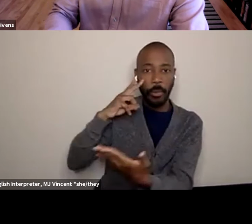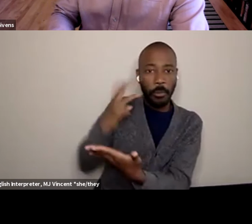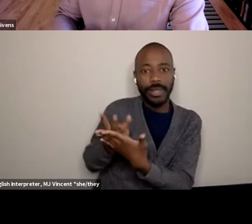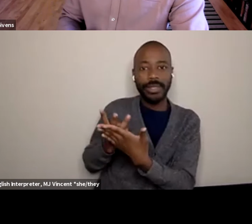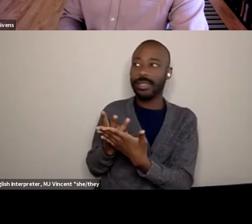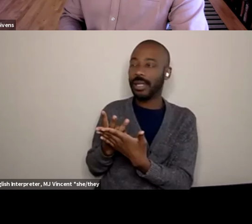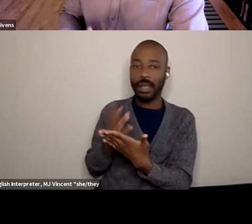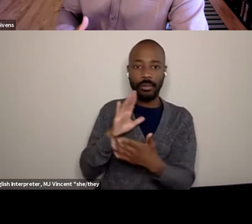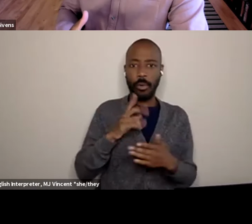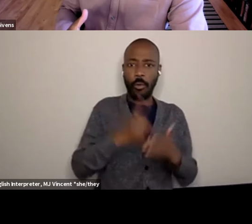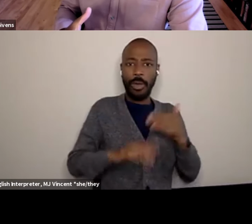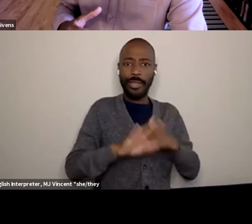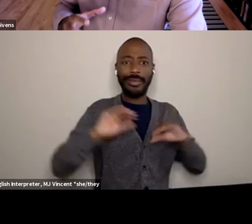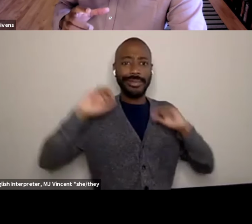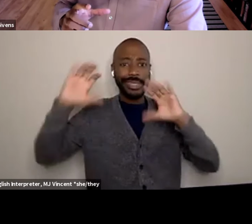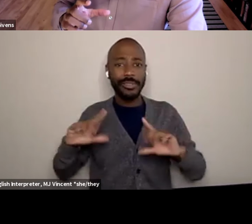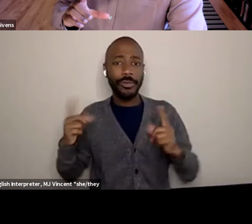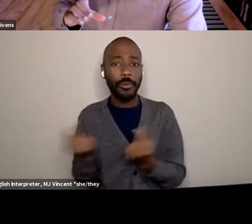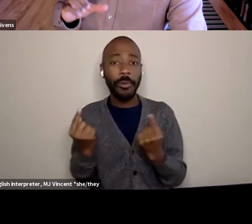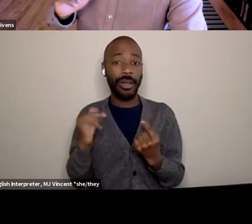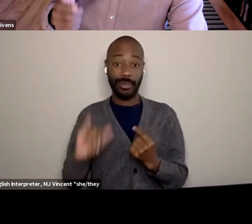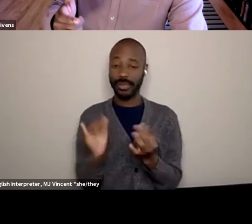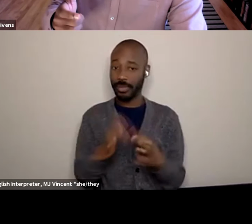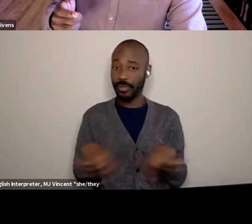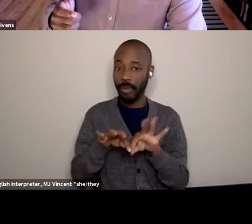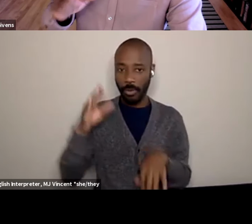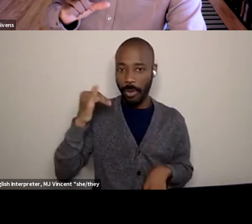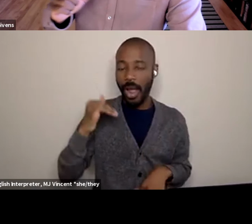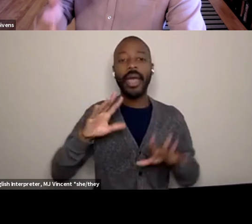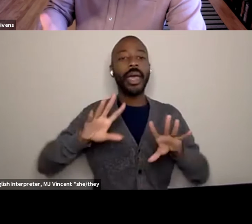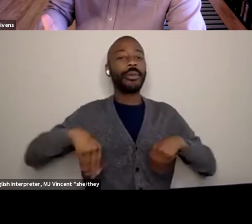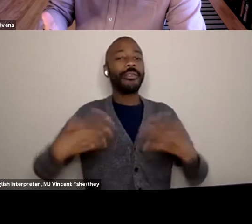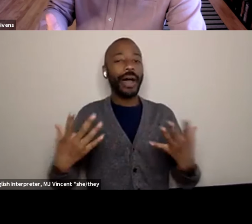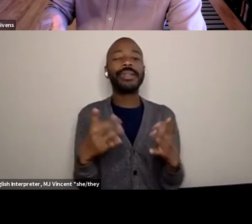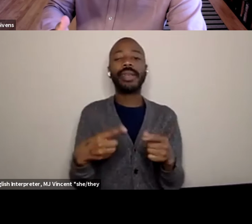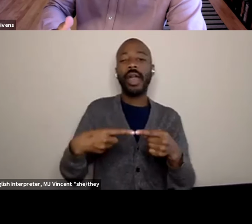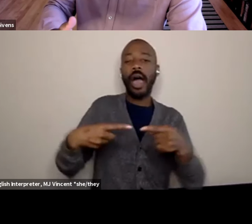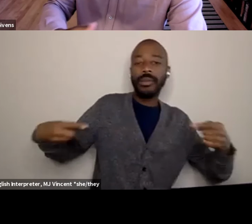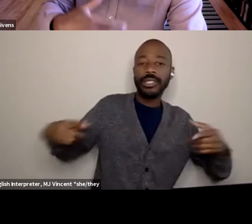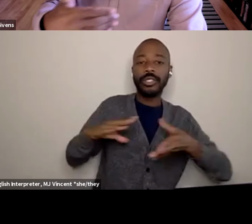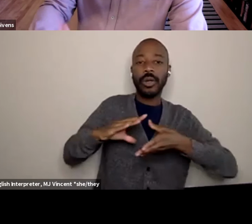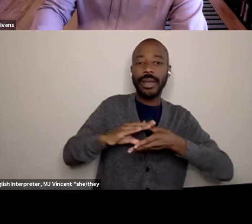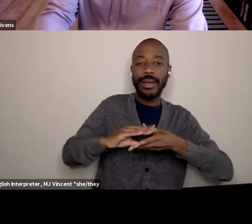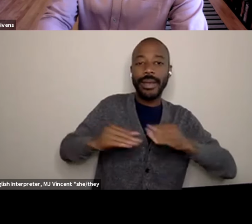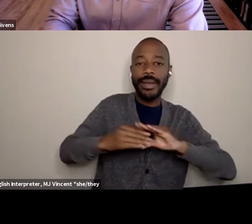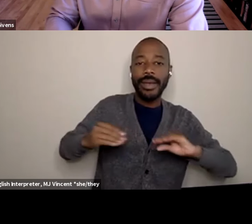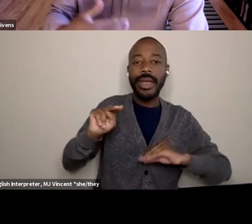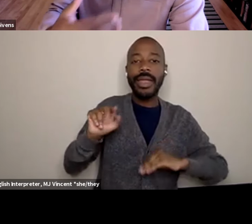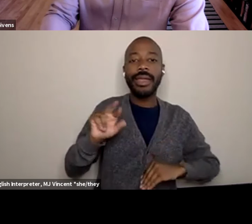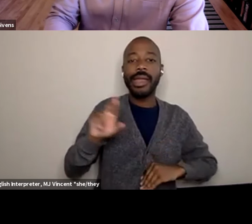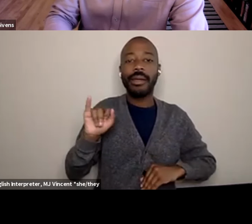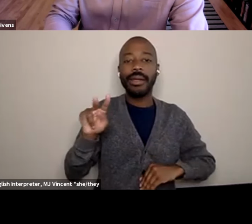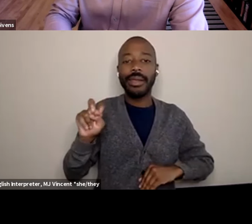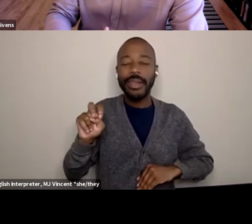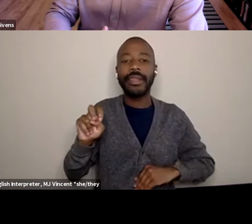doing was important because it offers an oppositional narrative or a counter narrative to what mainstream historical records